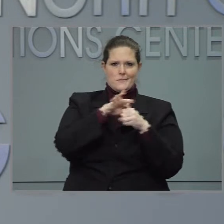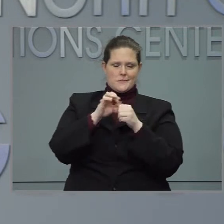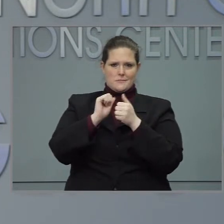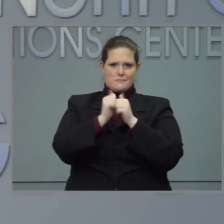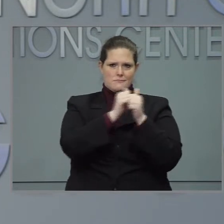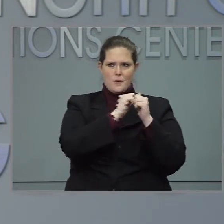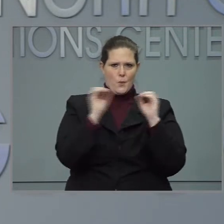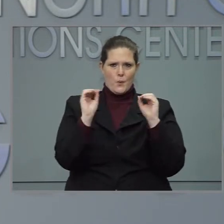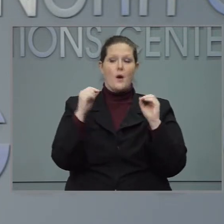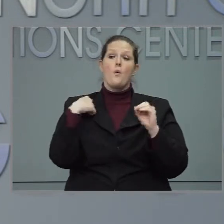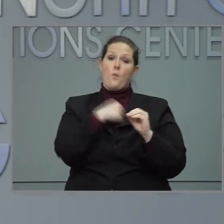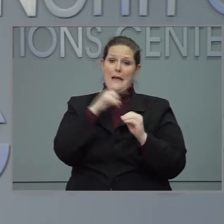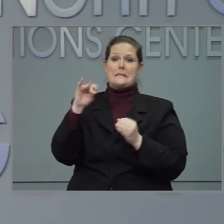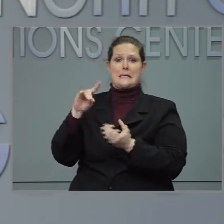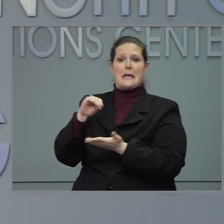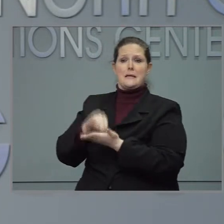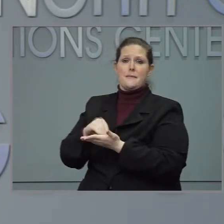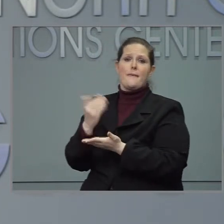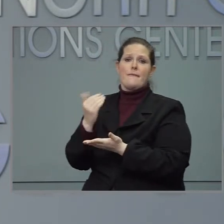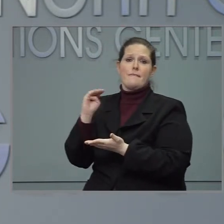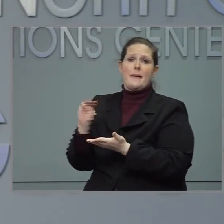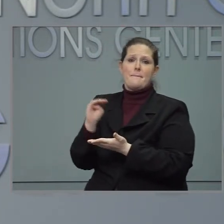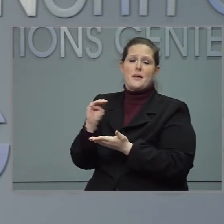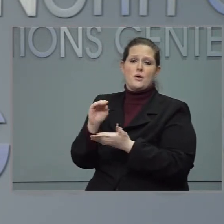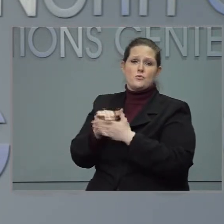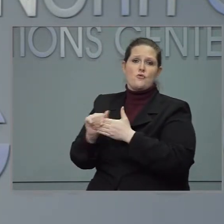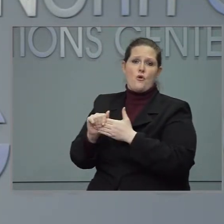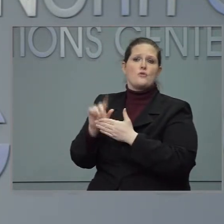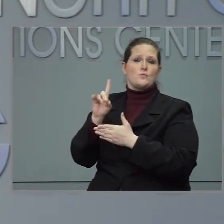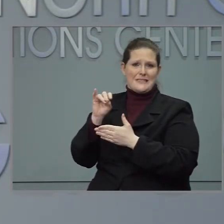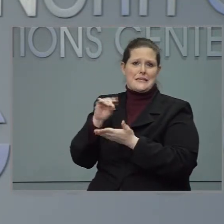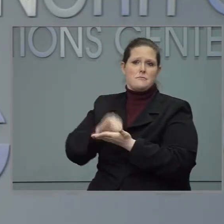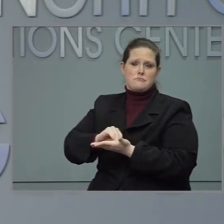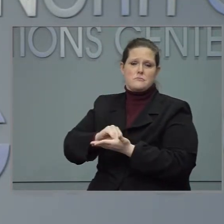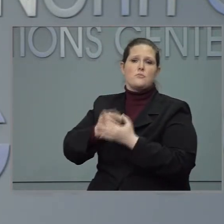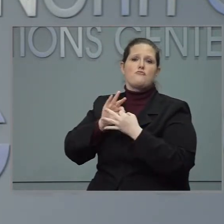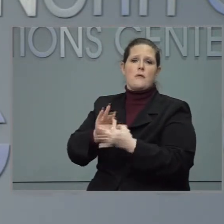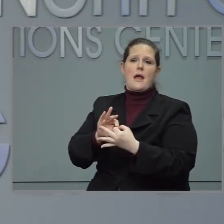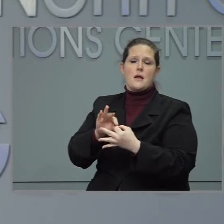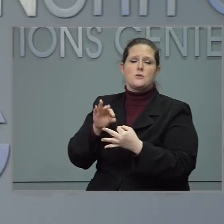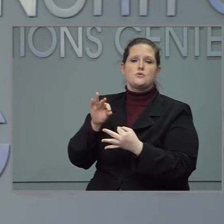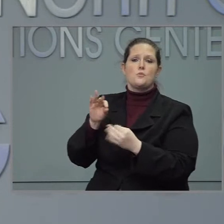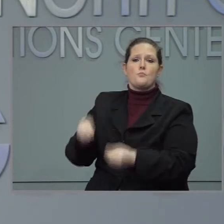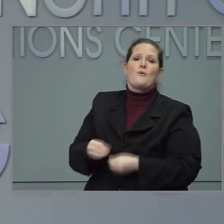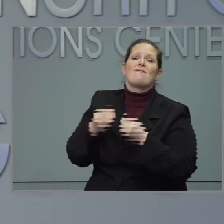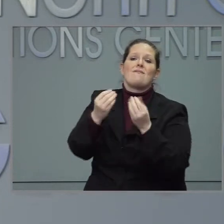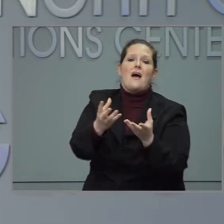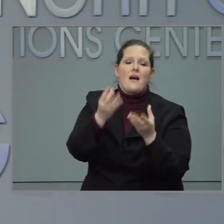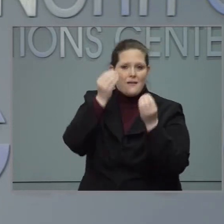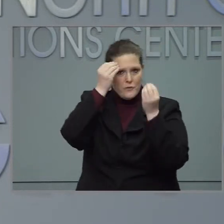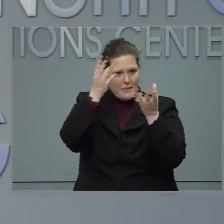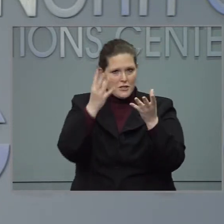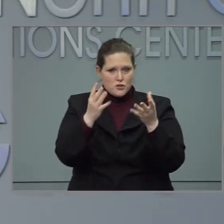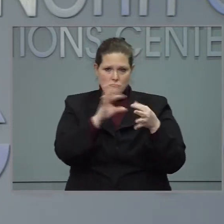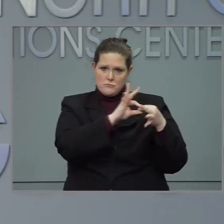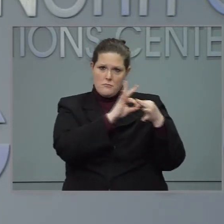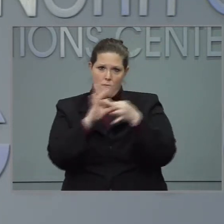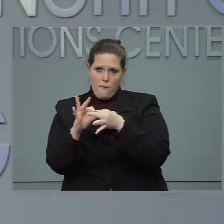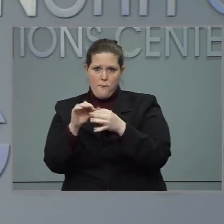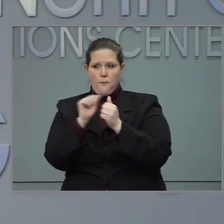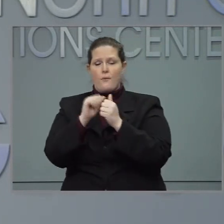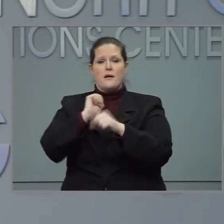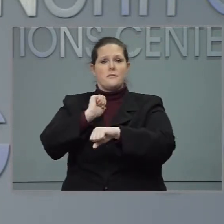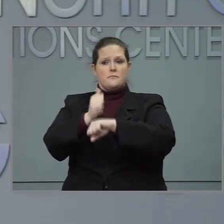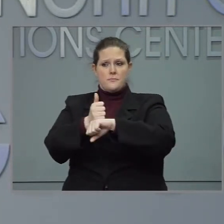$15 million or so, to pay for the costs, to provide the information that would be associated with